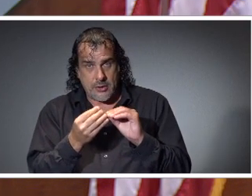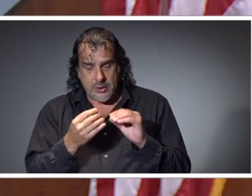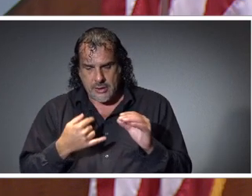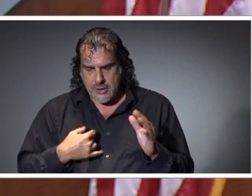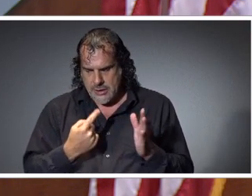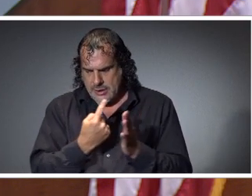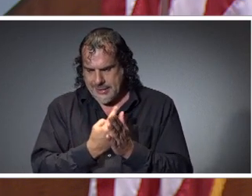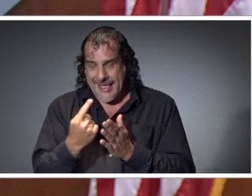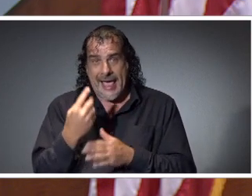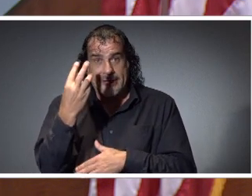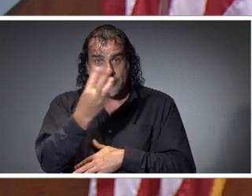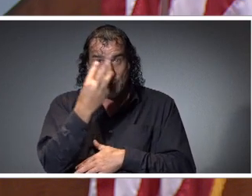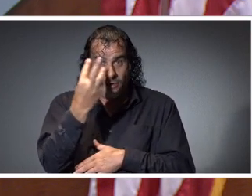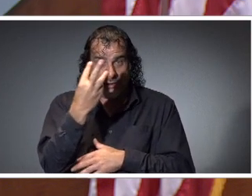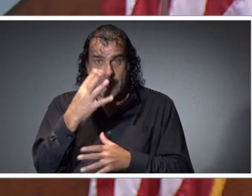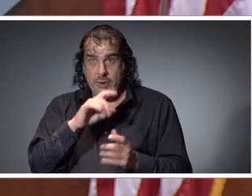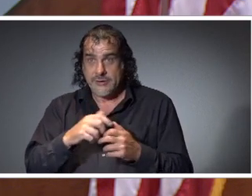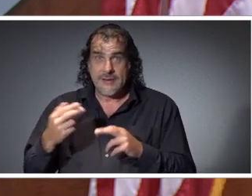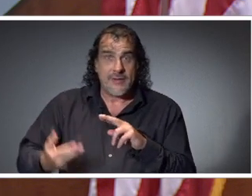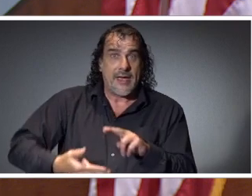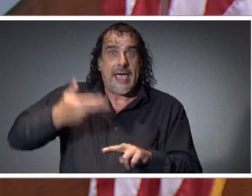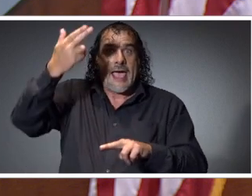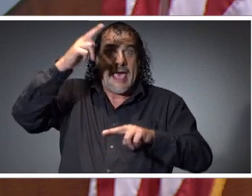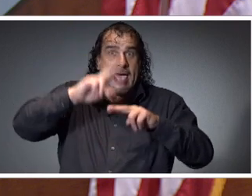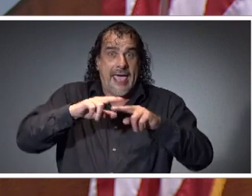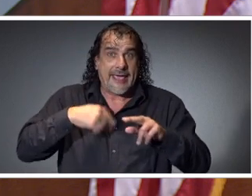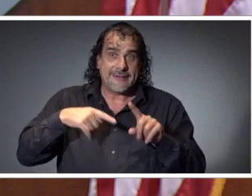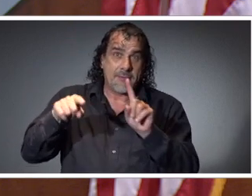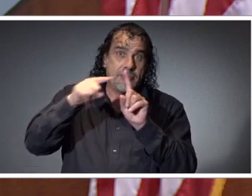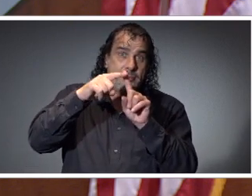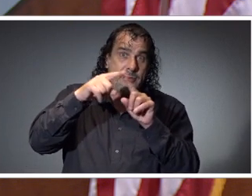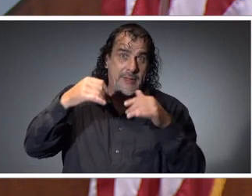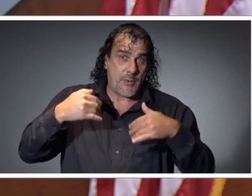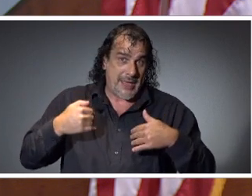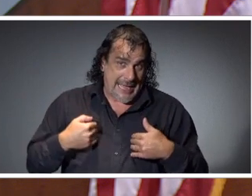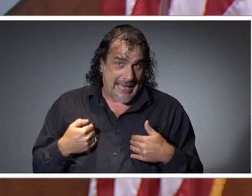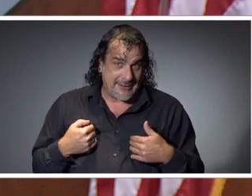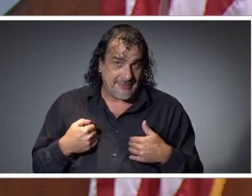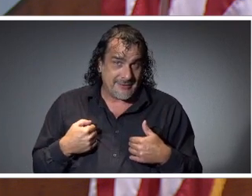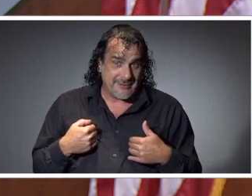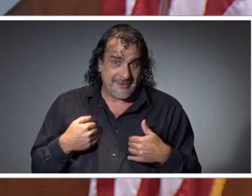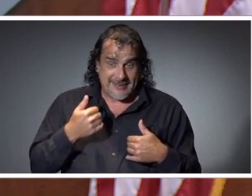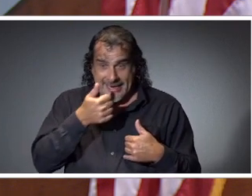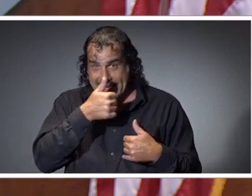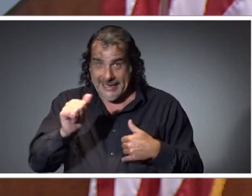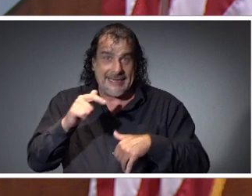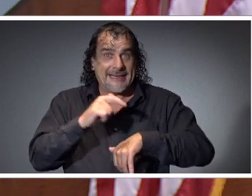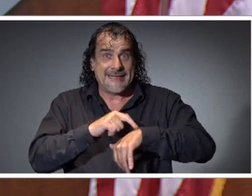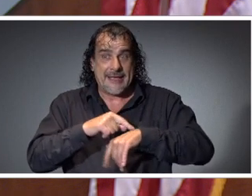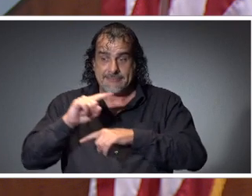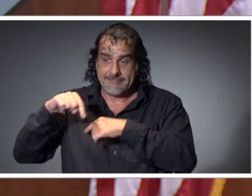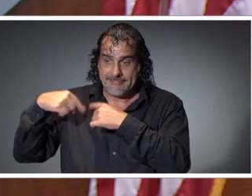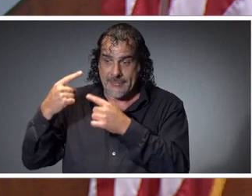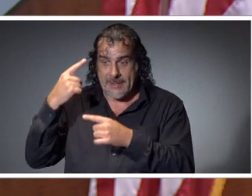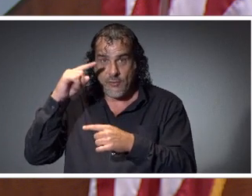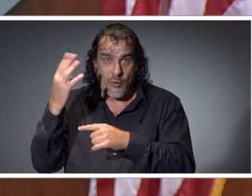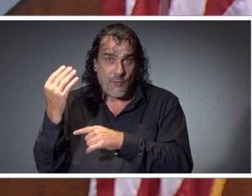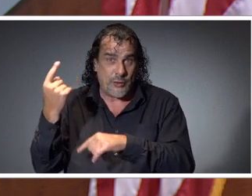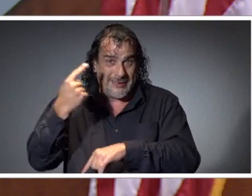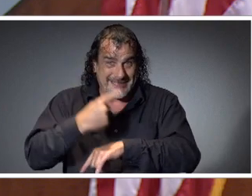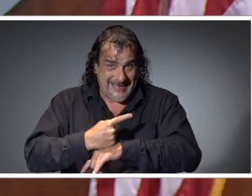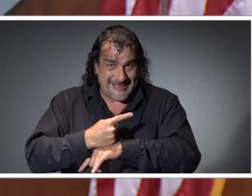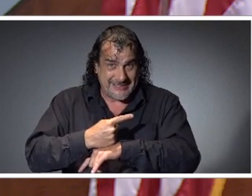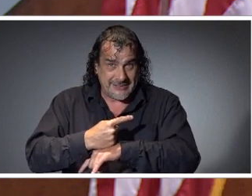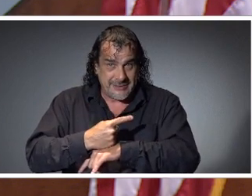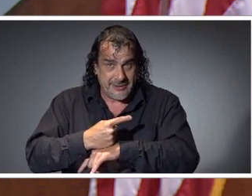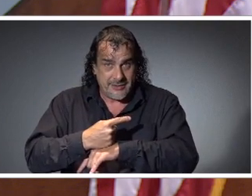the largest total number of positive tests that were reported in any given day for almost a 14-day period. That